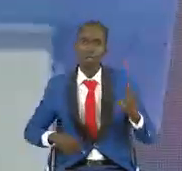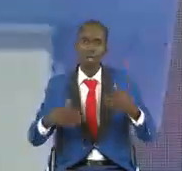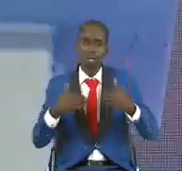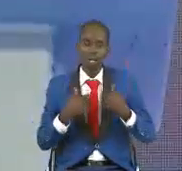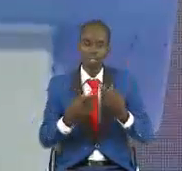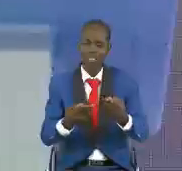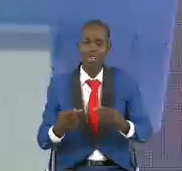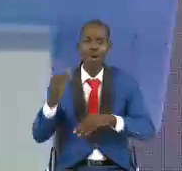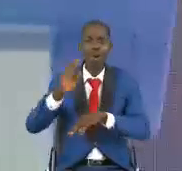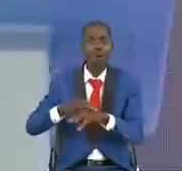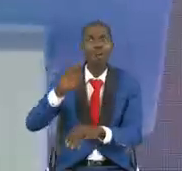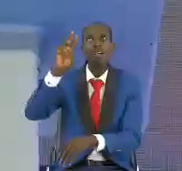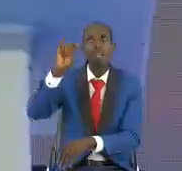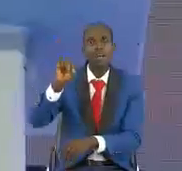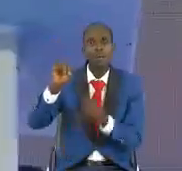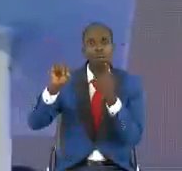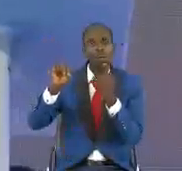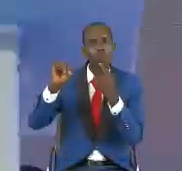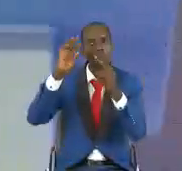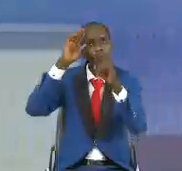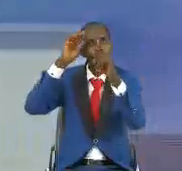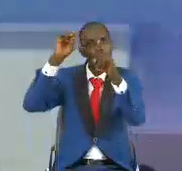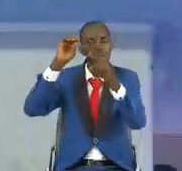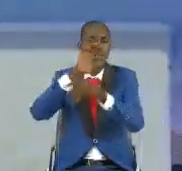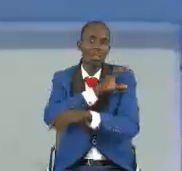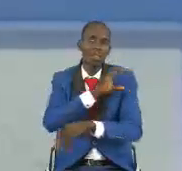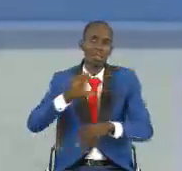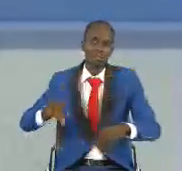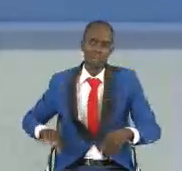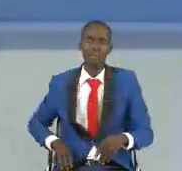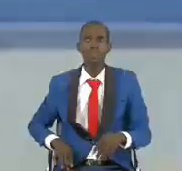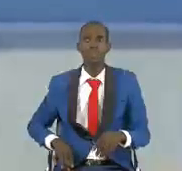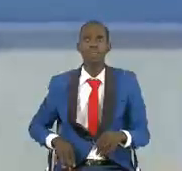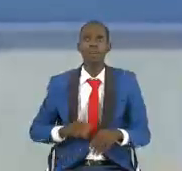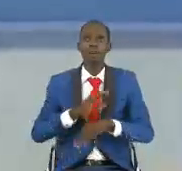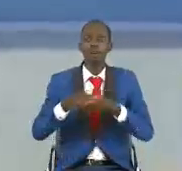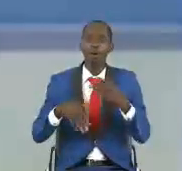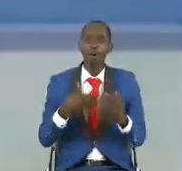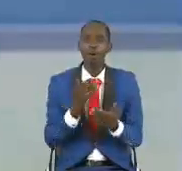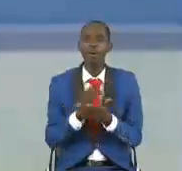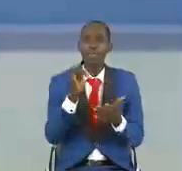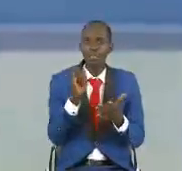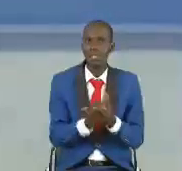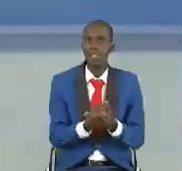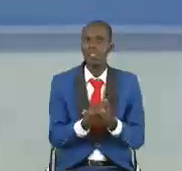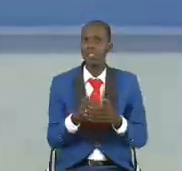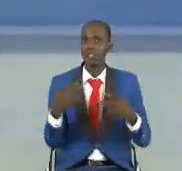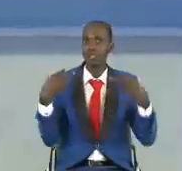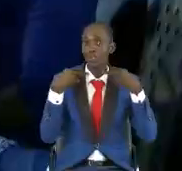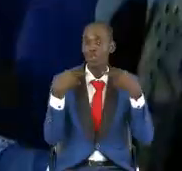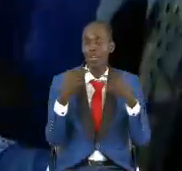on Christ. Praise the Lord, all that load and habit of sin, he takes away from